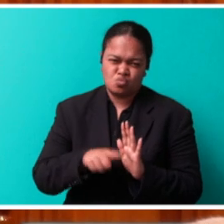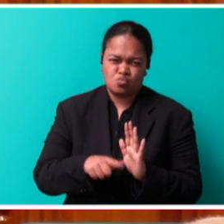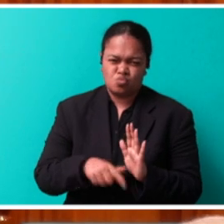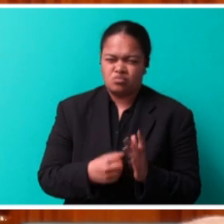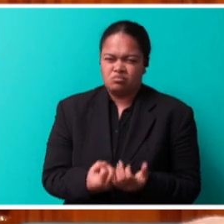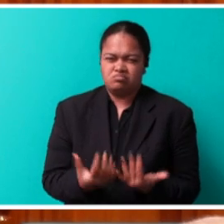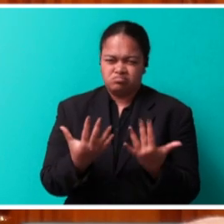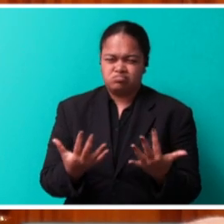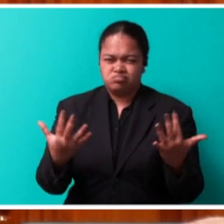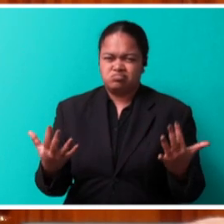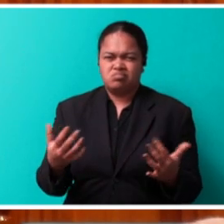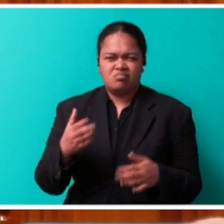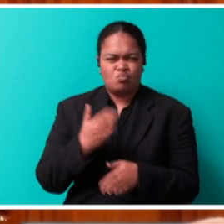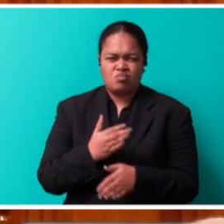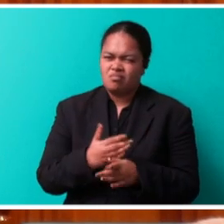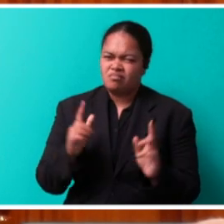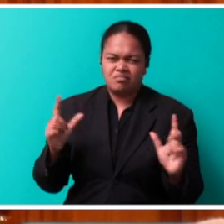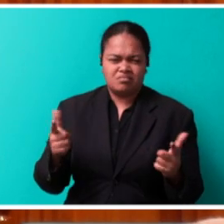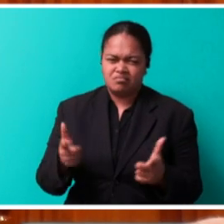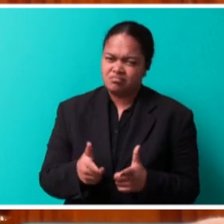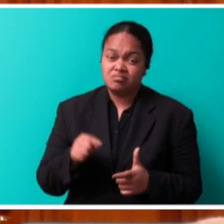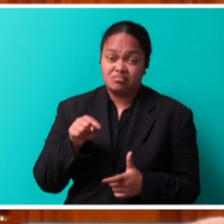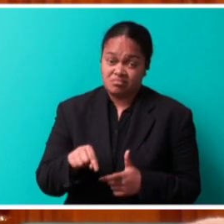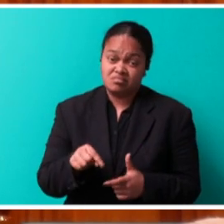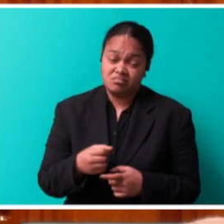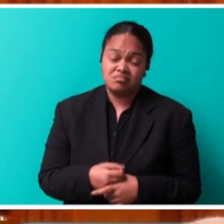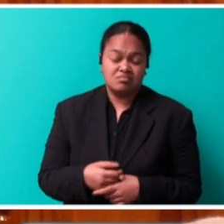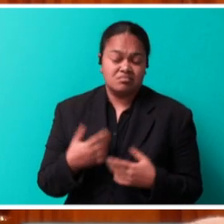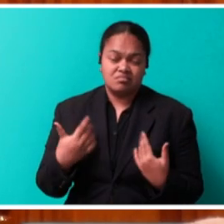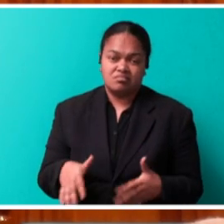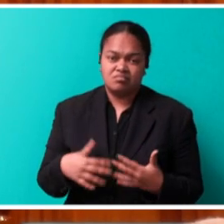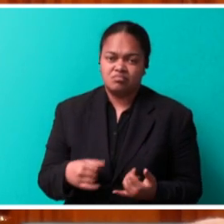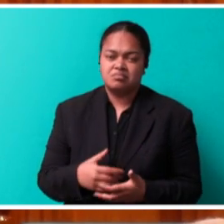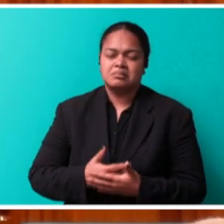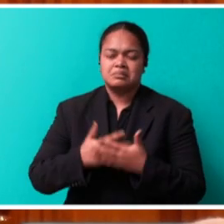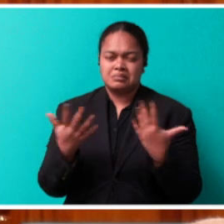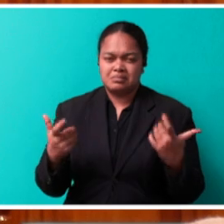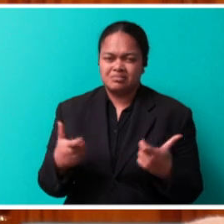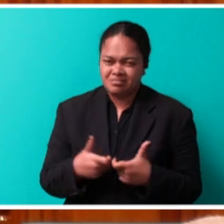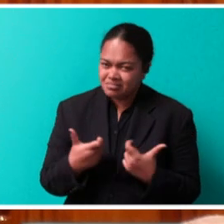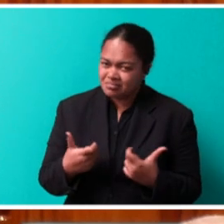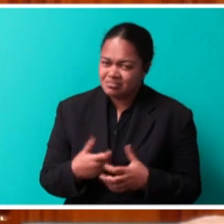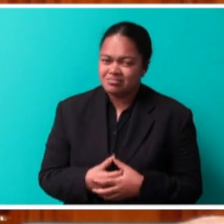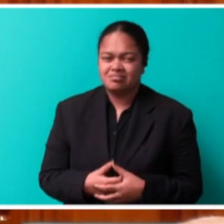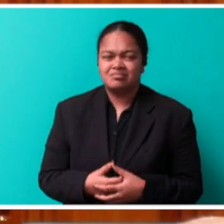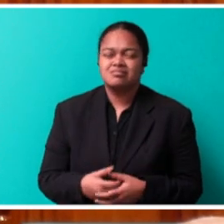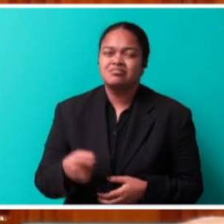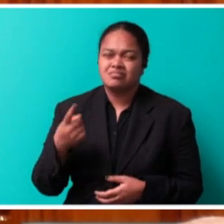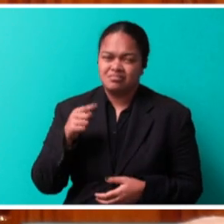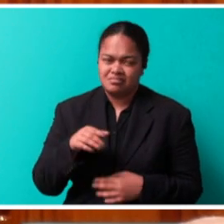labor shortage, aging farmers, lease expiry, and the deteriorated milling